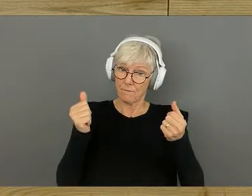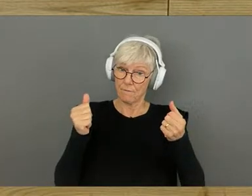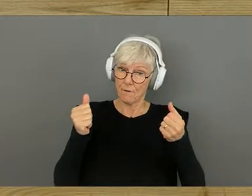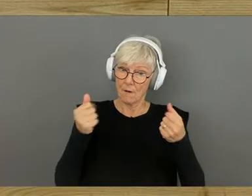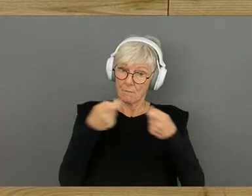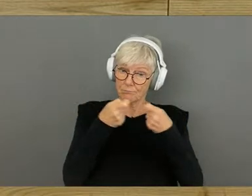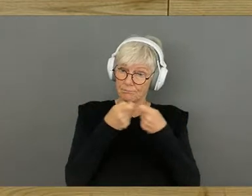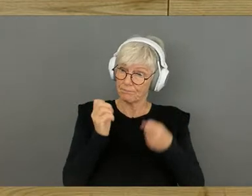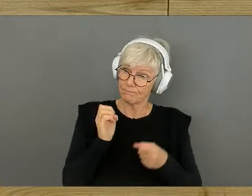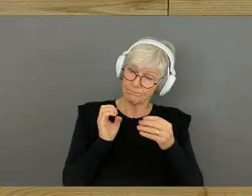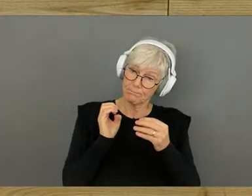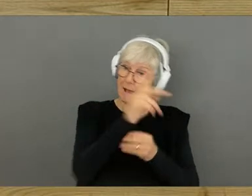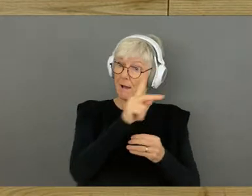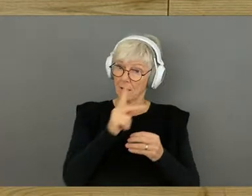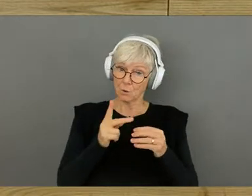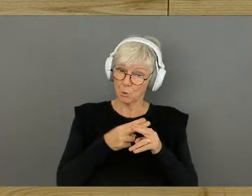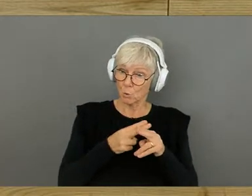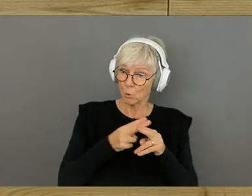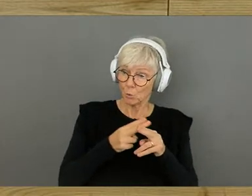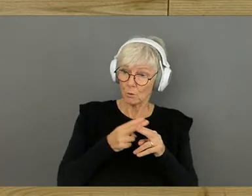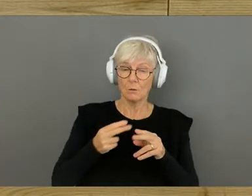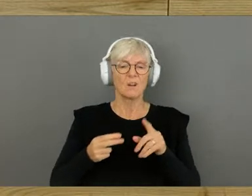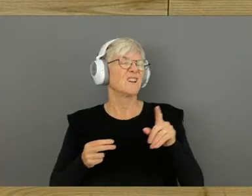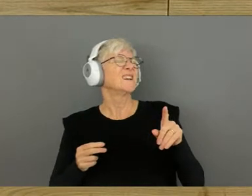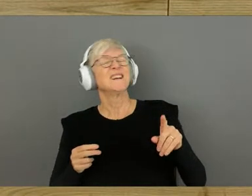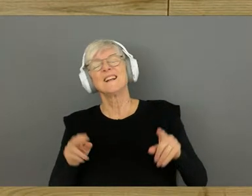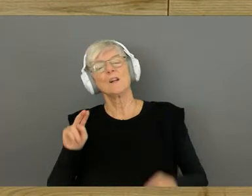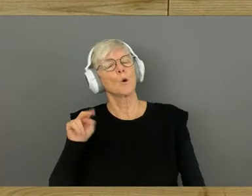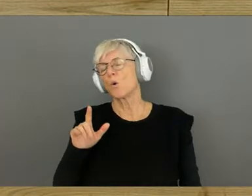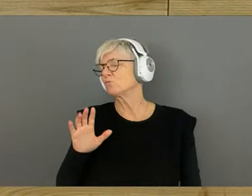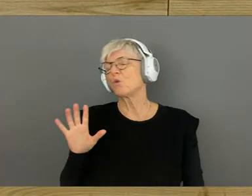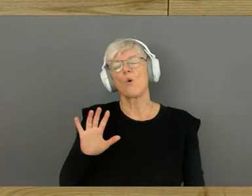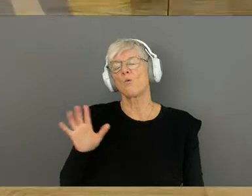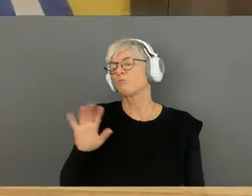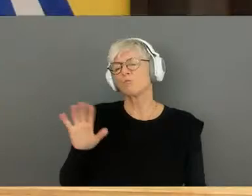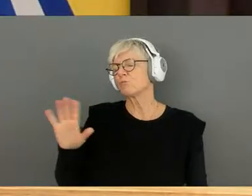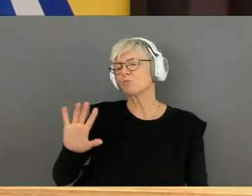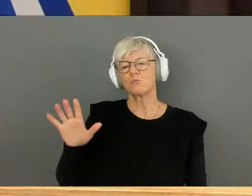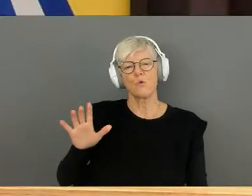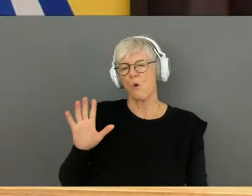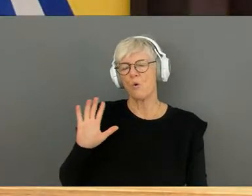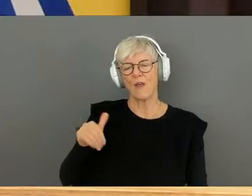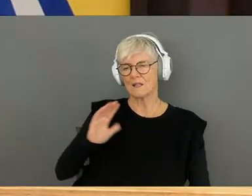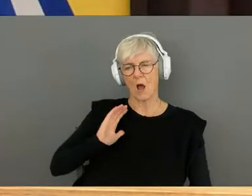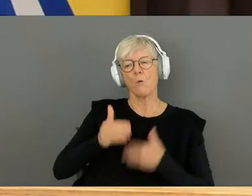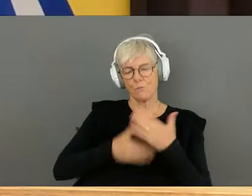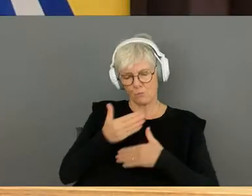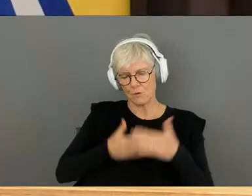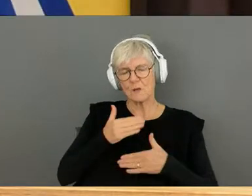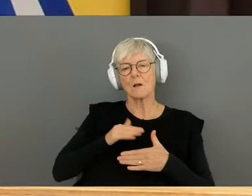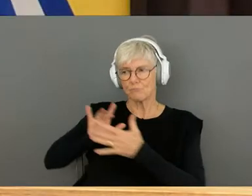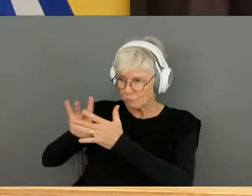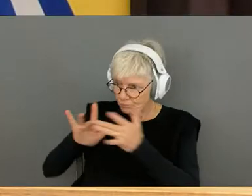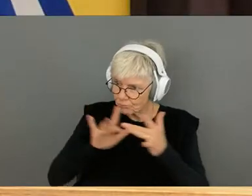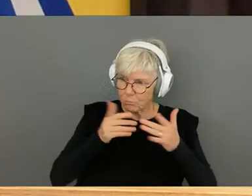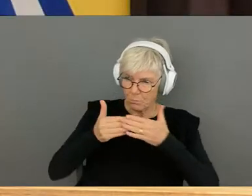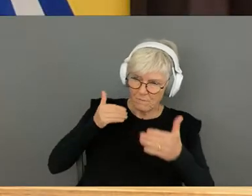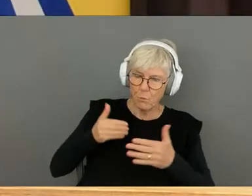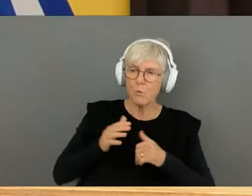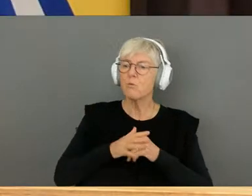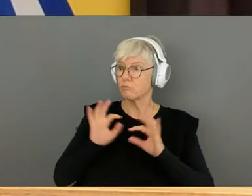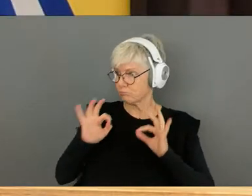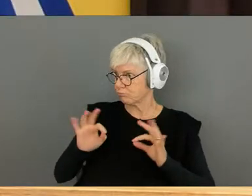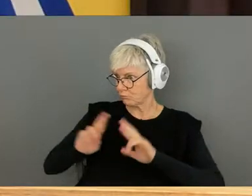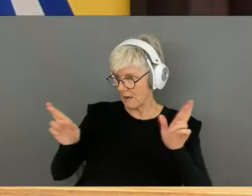earlier, frankly. I think it's part of our process that we follow, and I think those resources, we did have